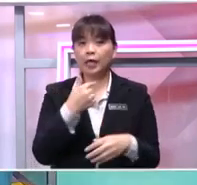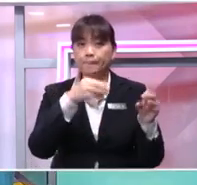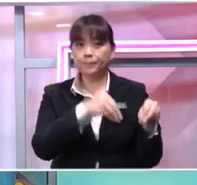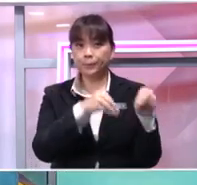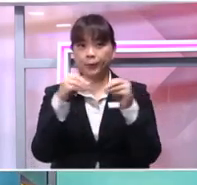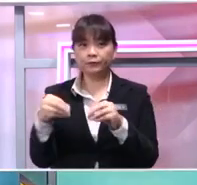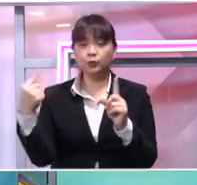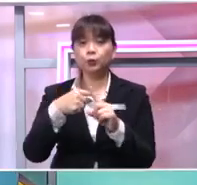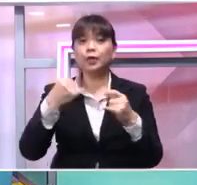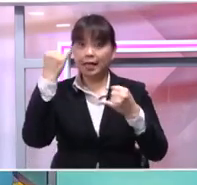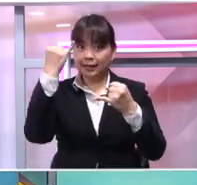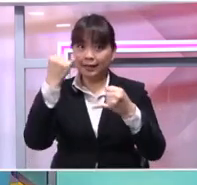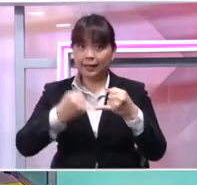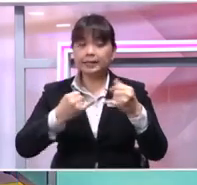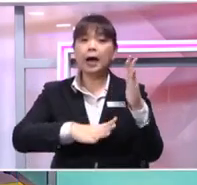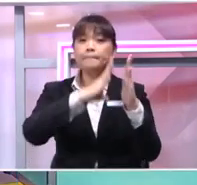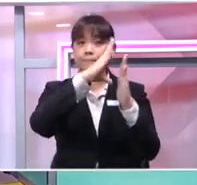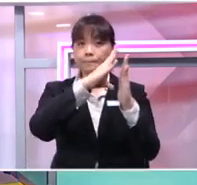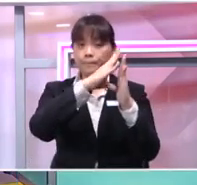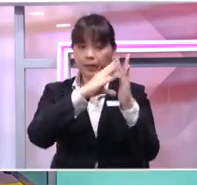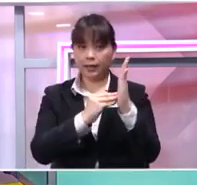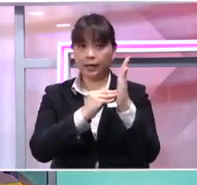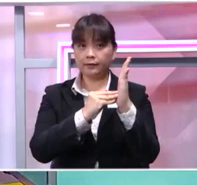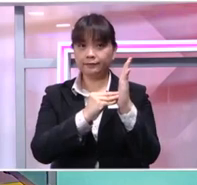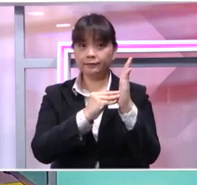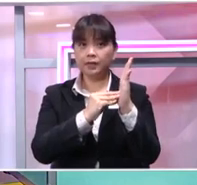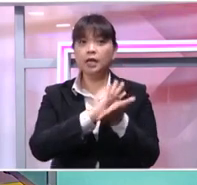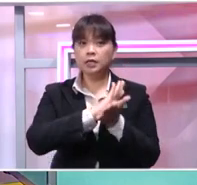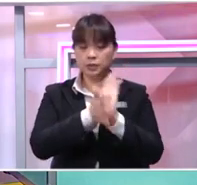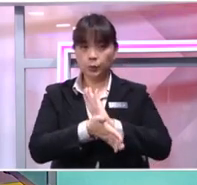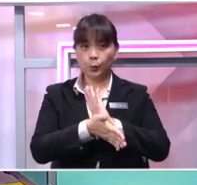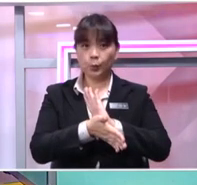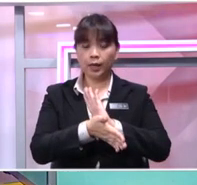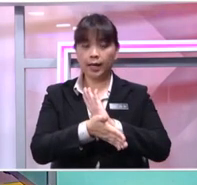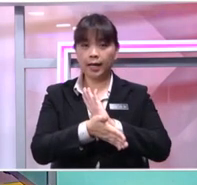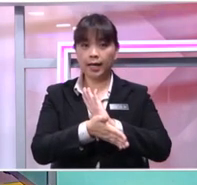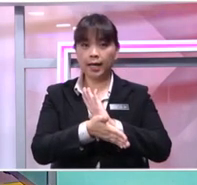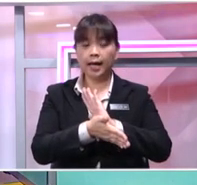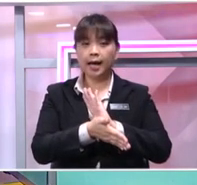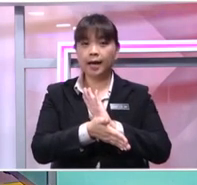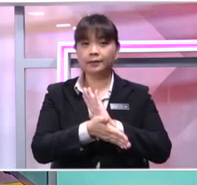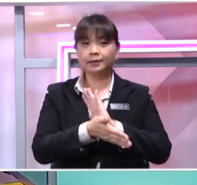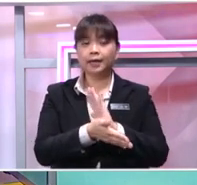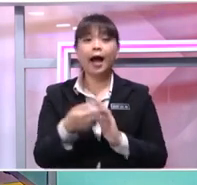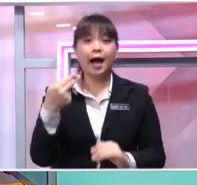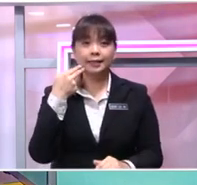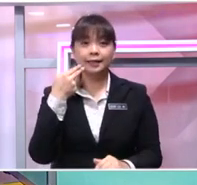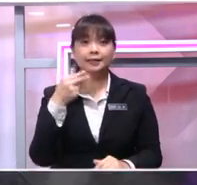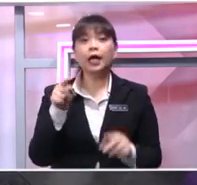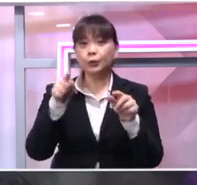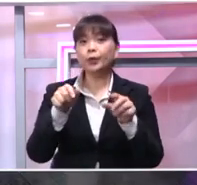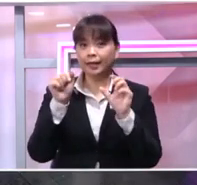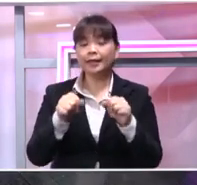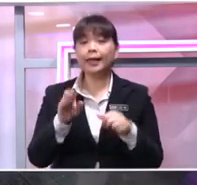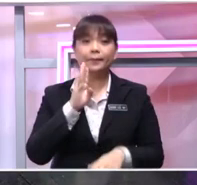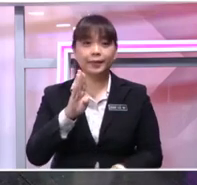the last paragraph, mm-hmm. the last tag. So Hanis, you will be Emma. Okay.